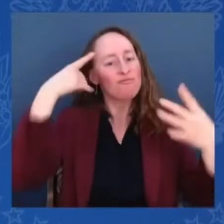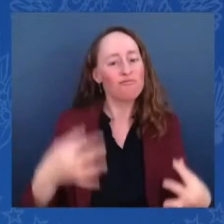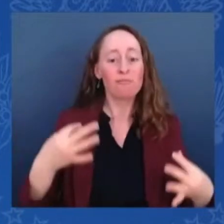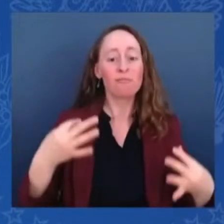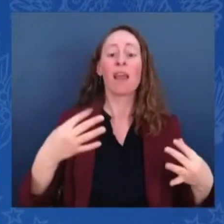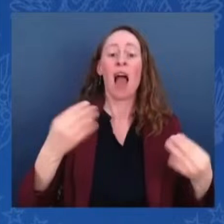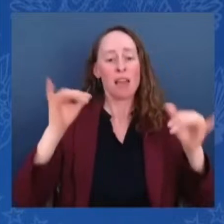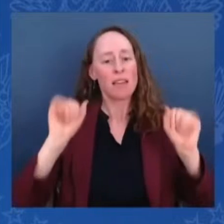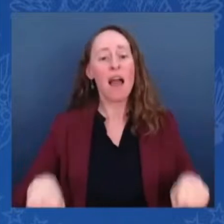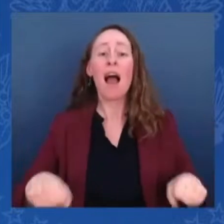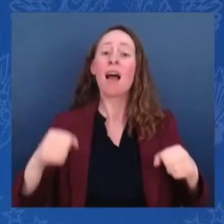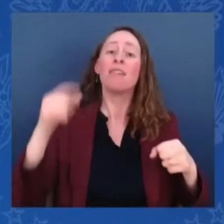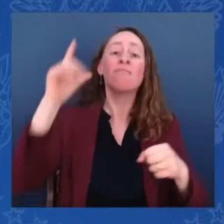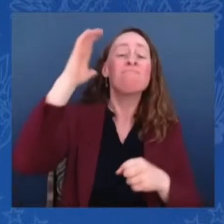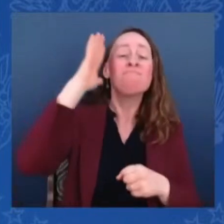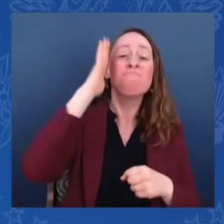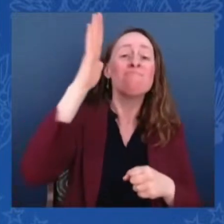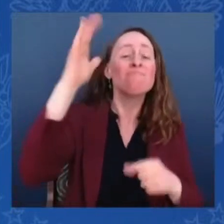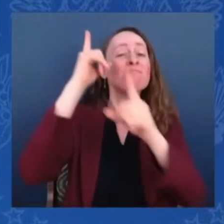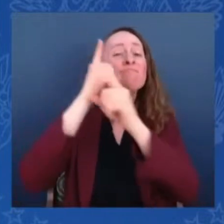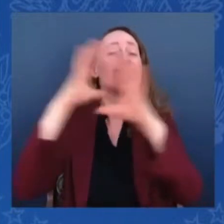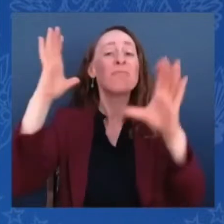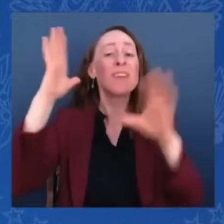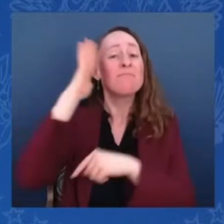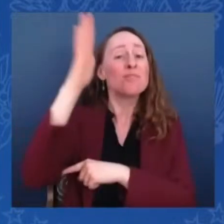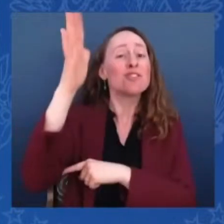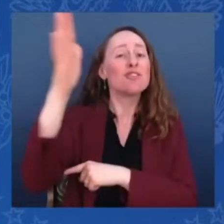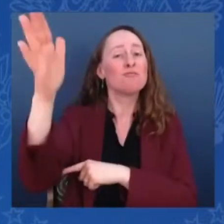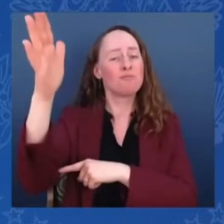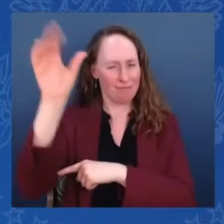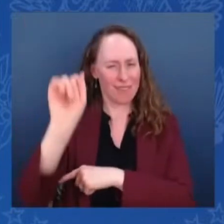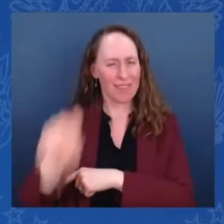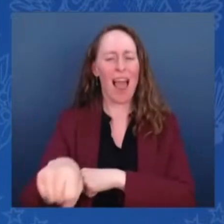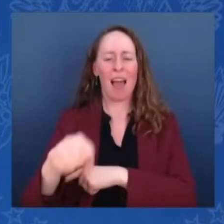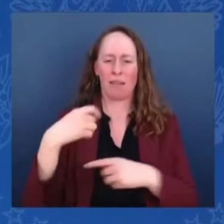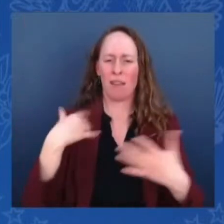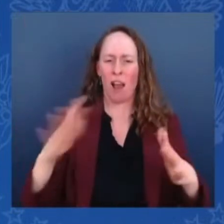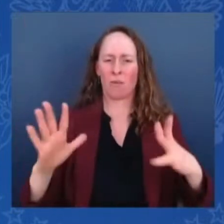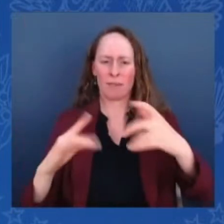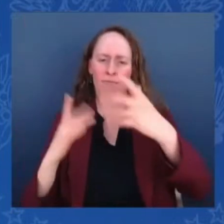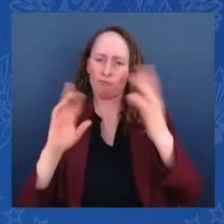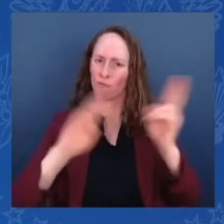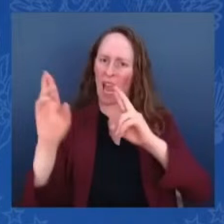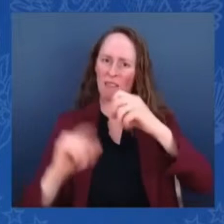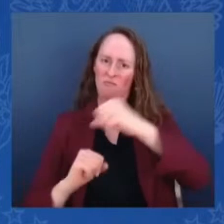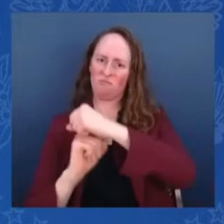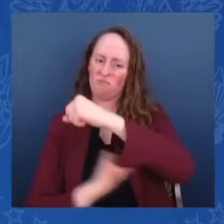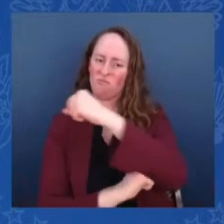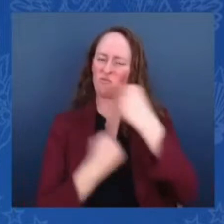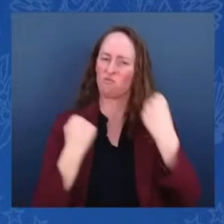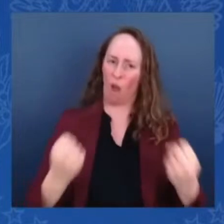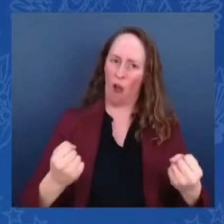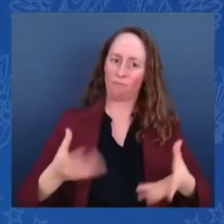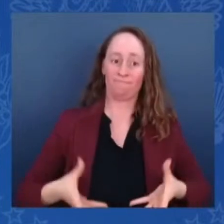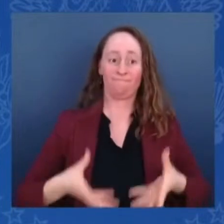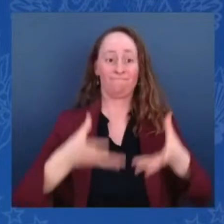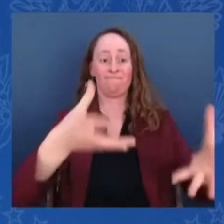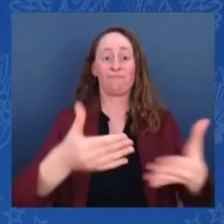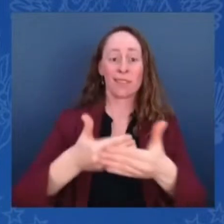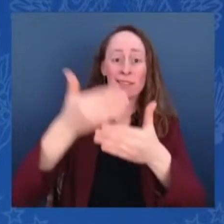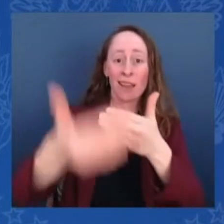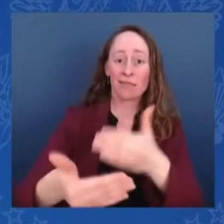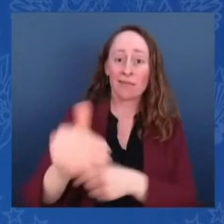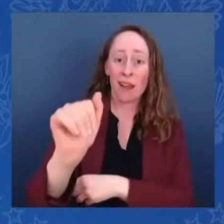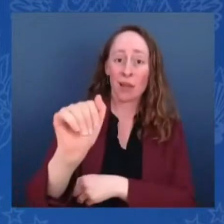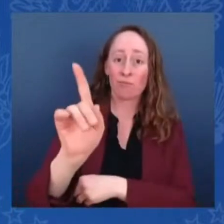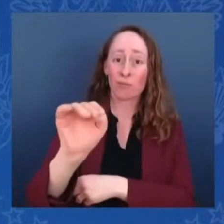laid the foundation for the next administration so they can protect the bright future of the Ukrainian people. And